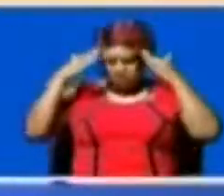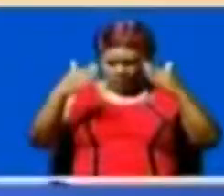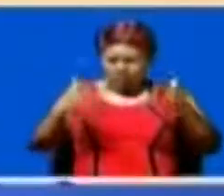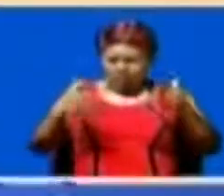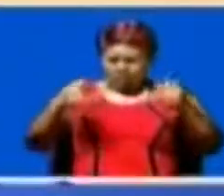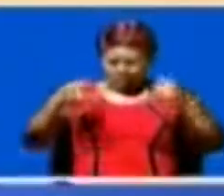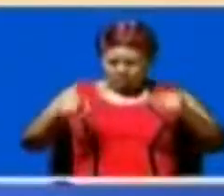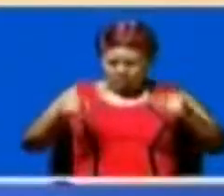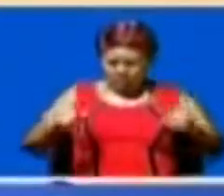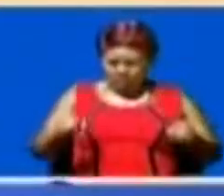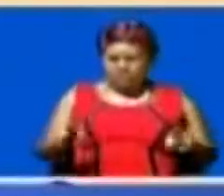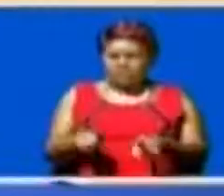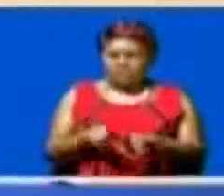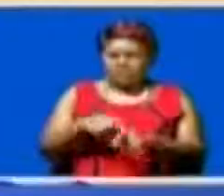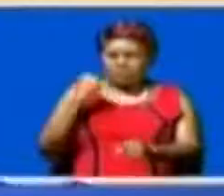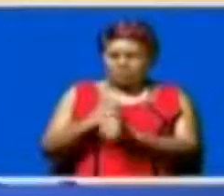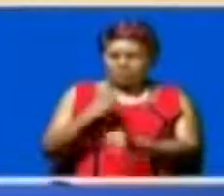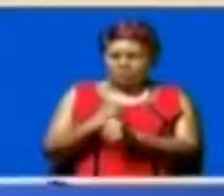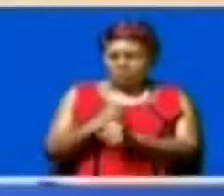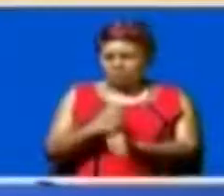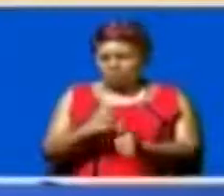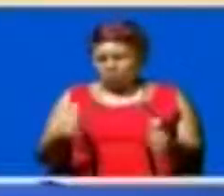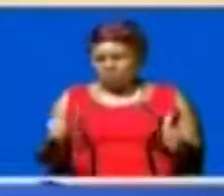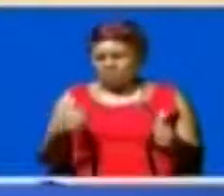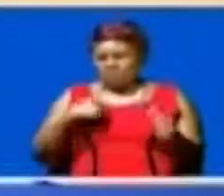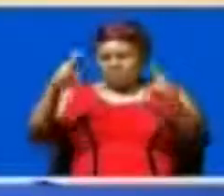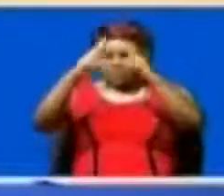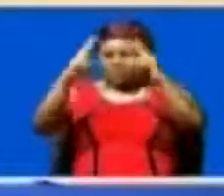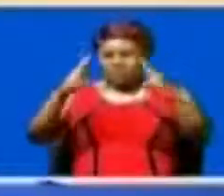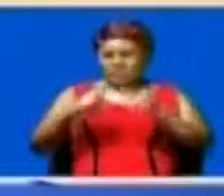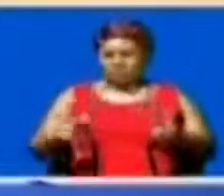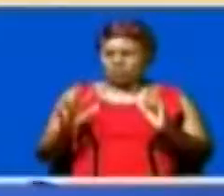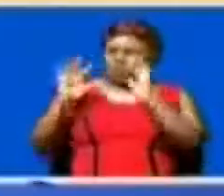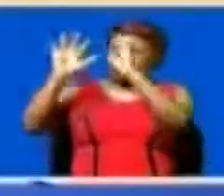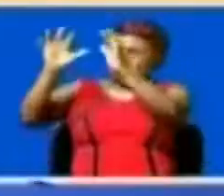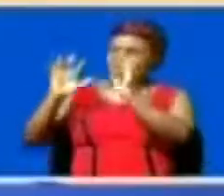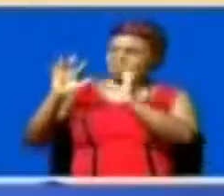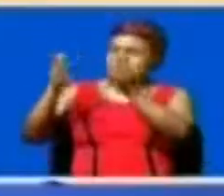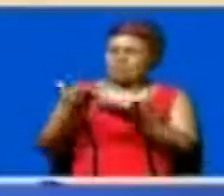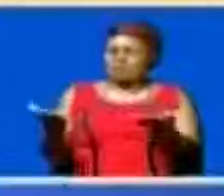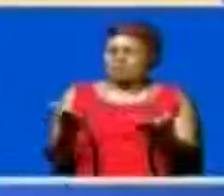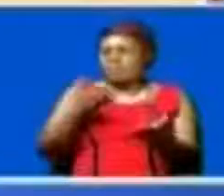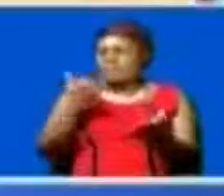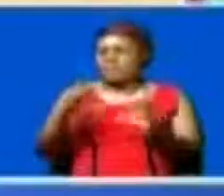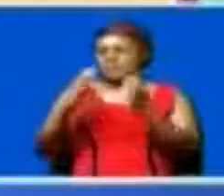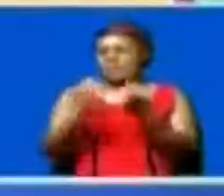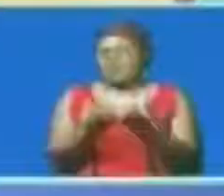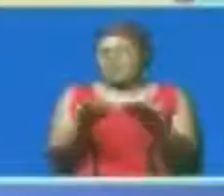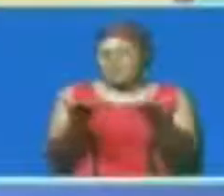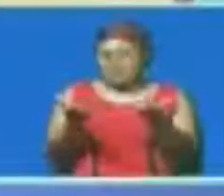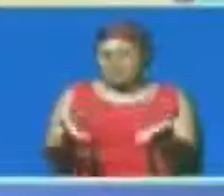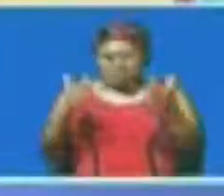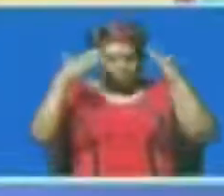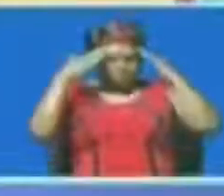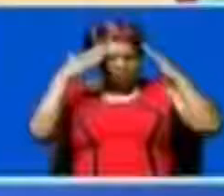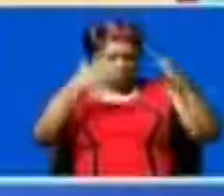play hard and also work smart in class, so that I can be an international volleyballer and also maybe the best in the world. The youngster will now turn